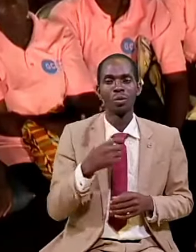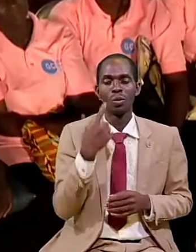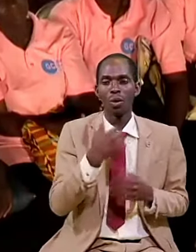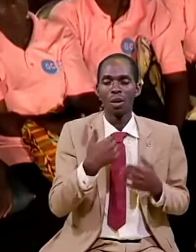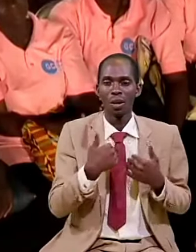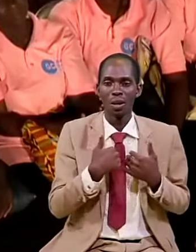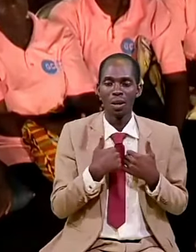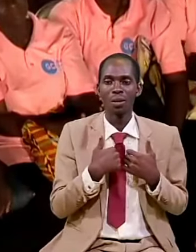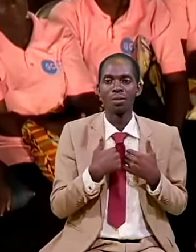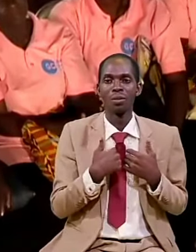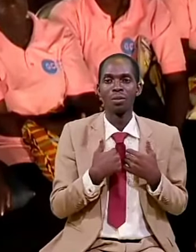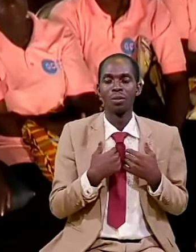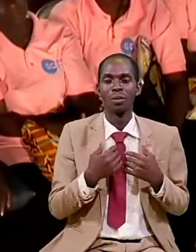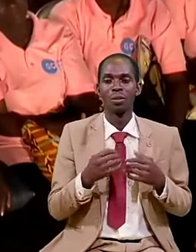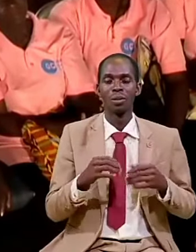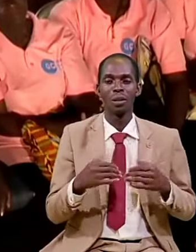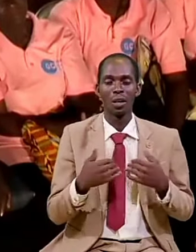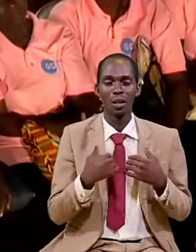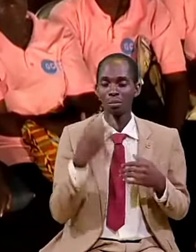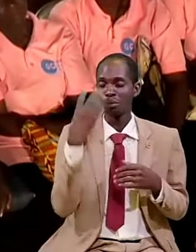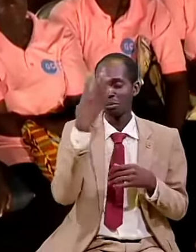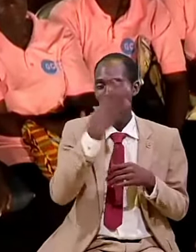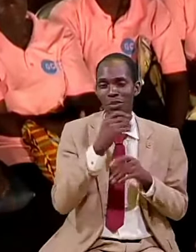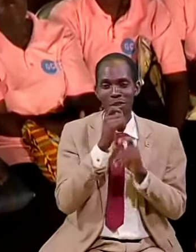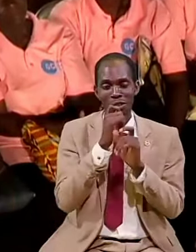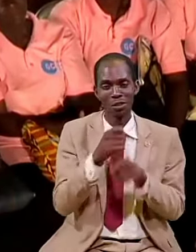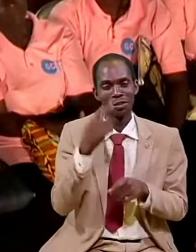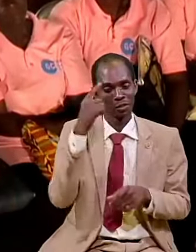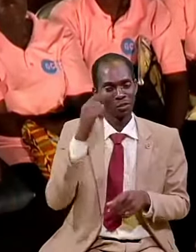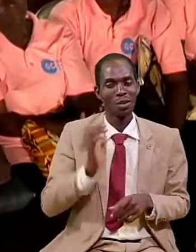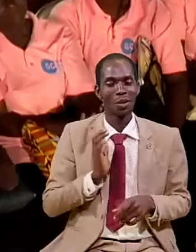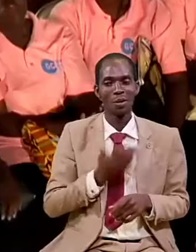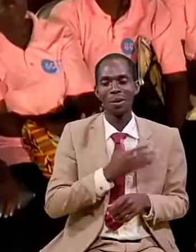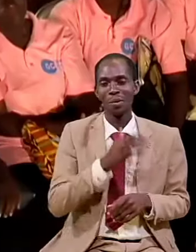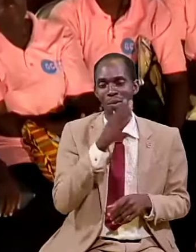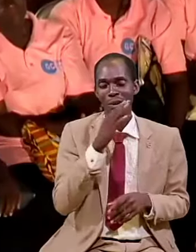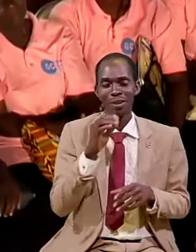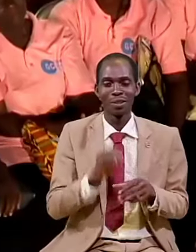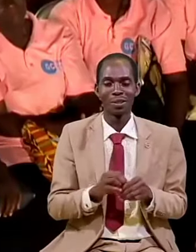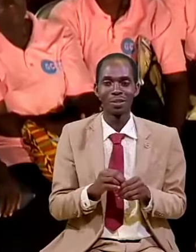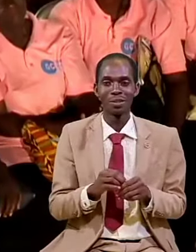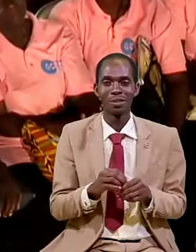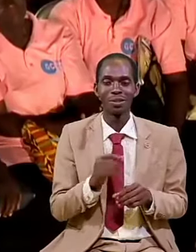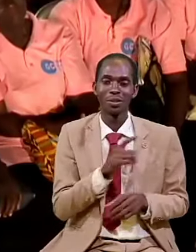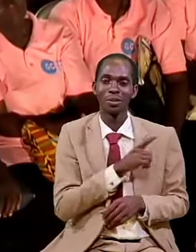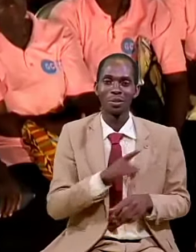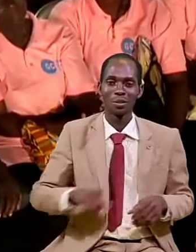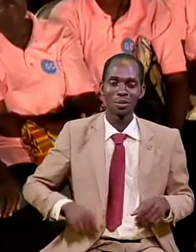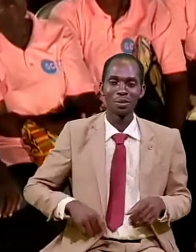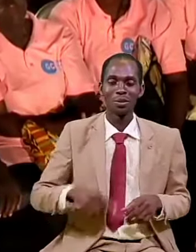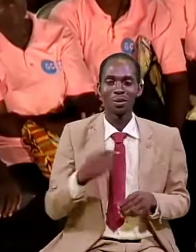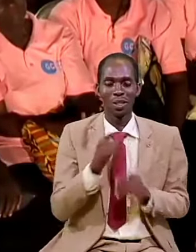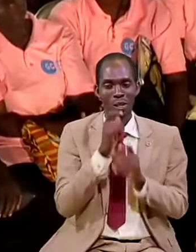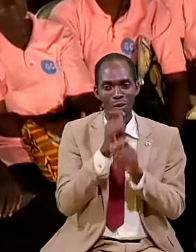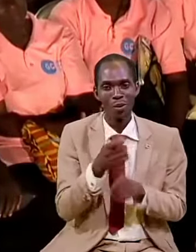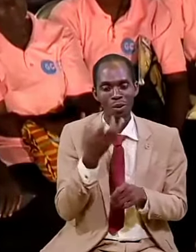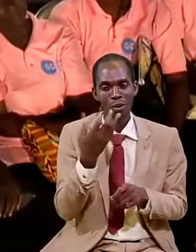very beautiful award for our mother in the Lord, award of integrity and exemplary